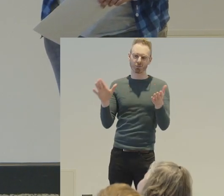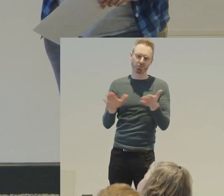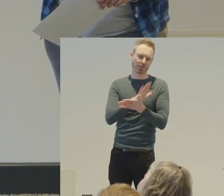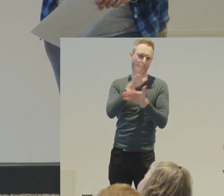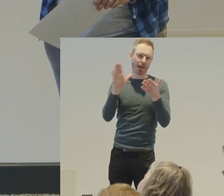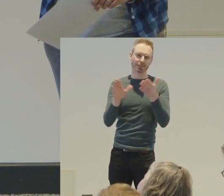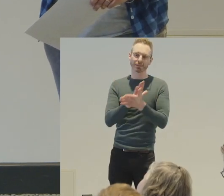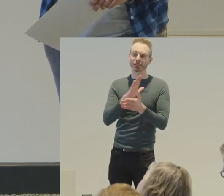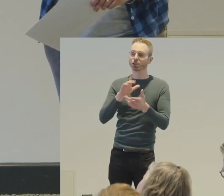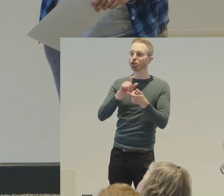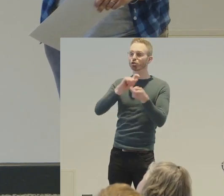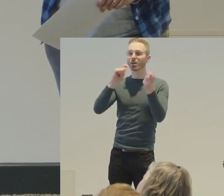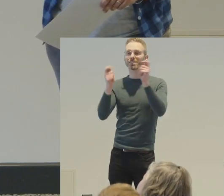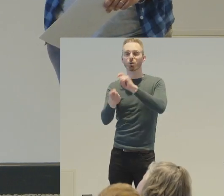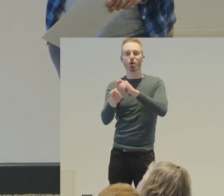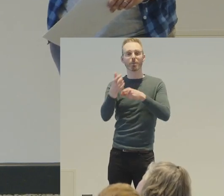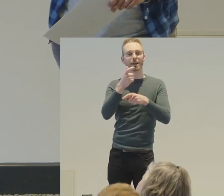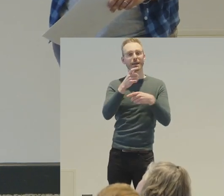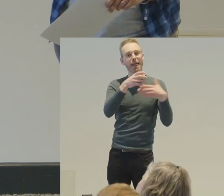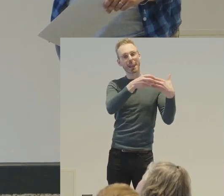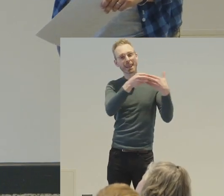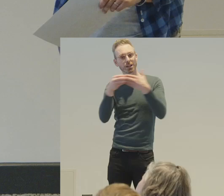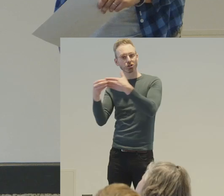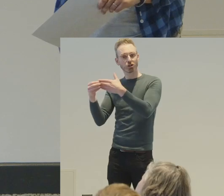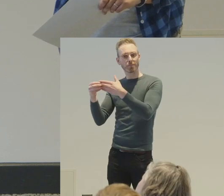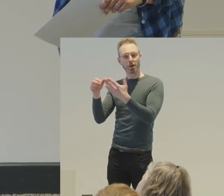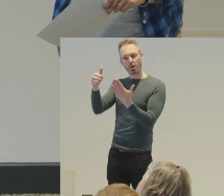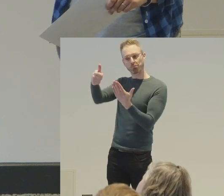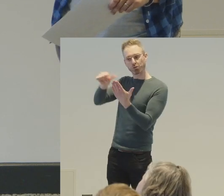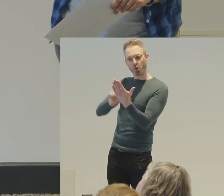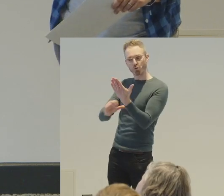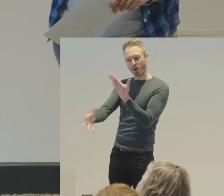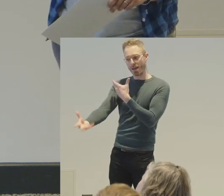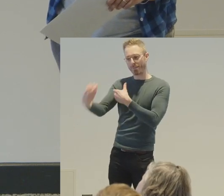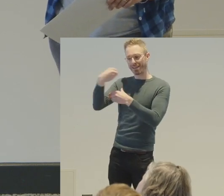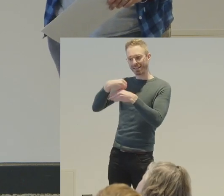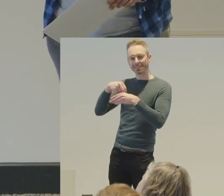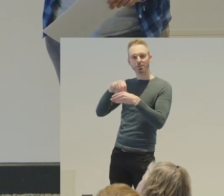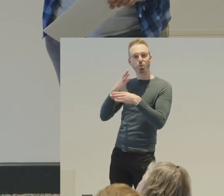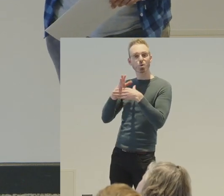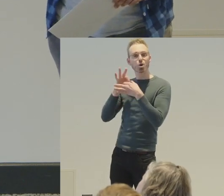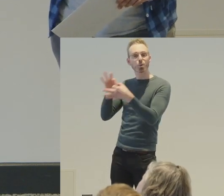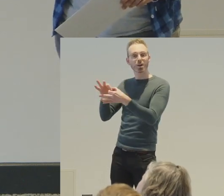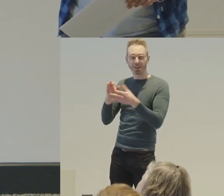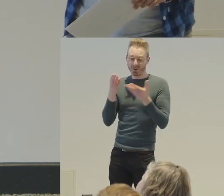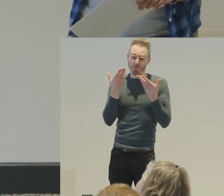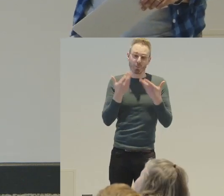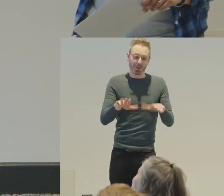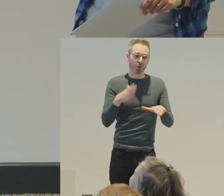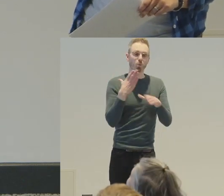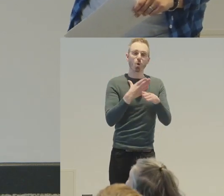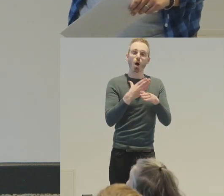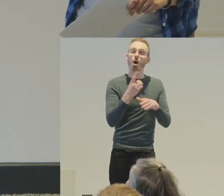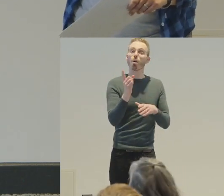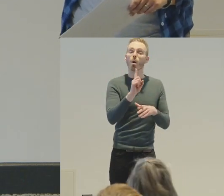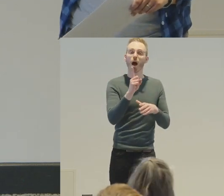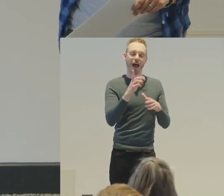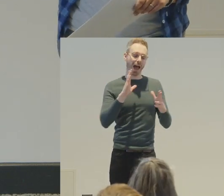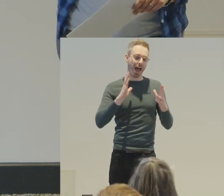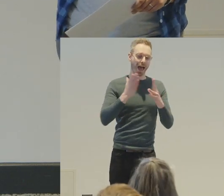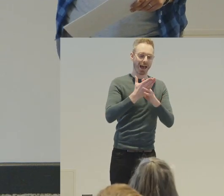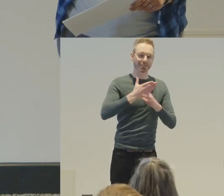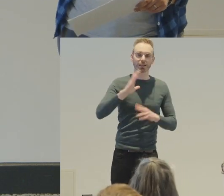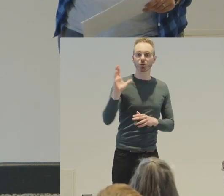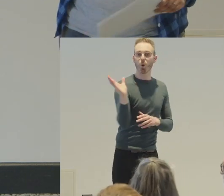Transforming Leadership programme. We've been working with Access All Areas for probably nearly